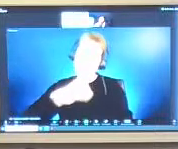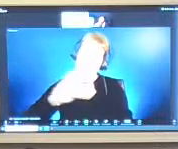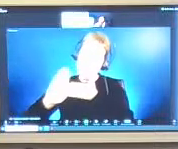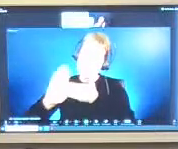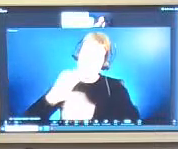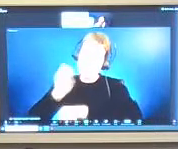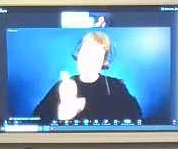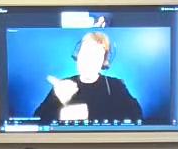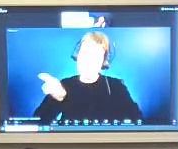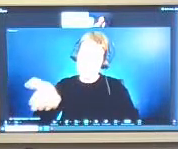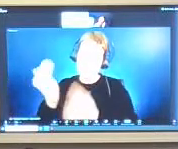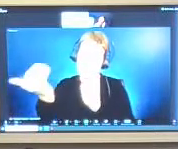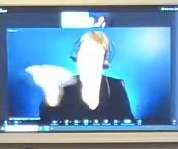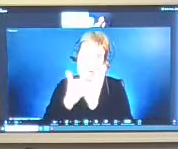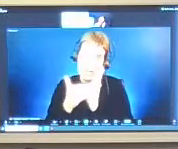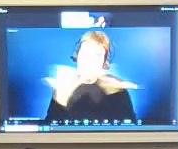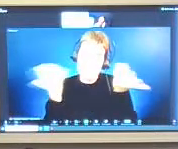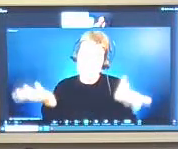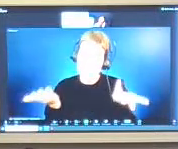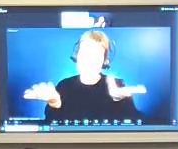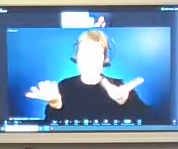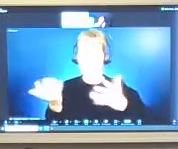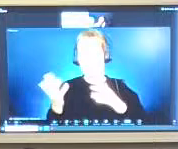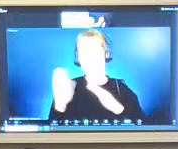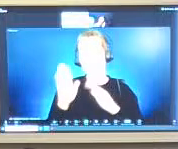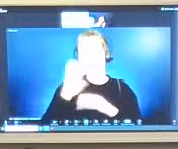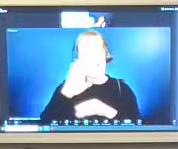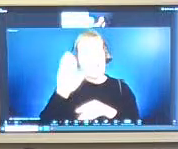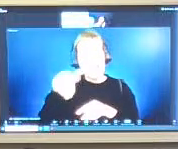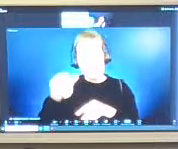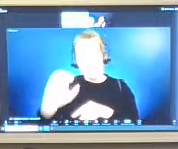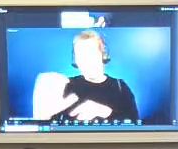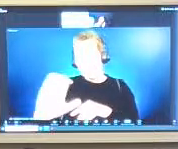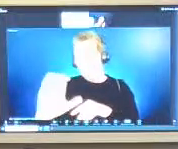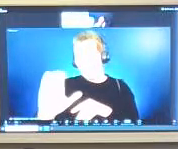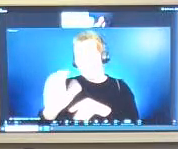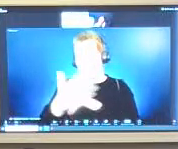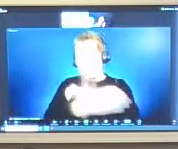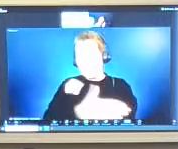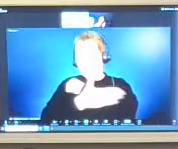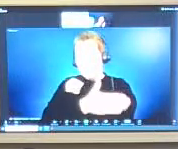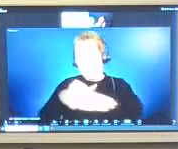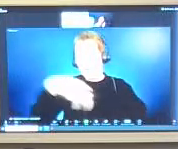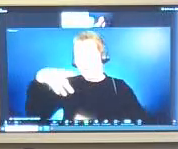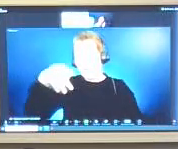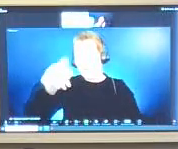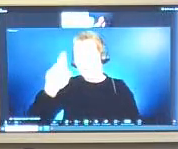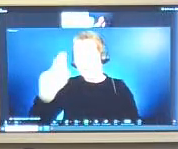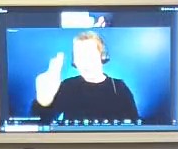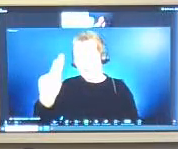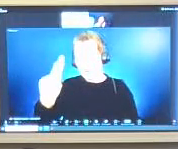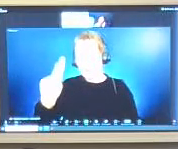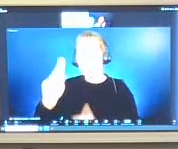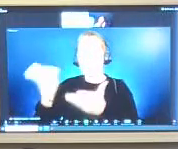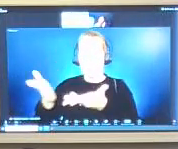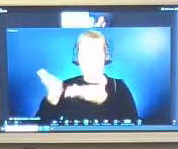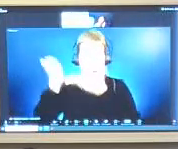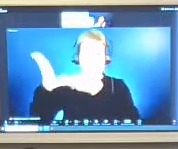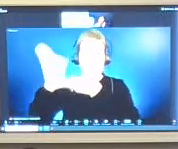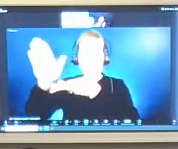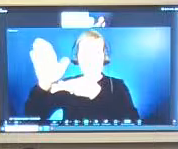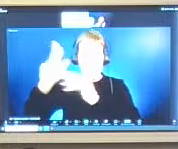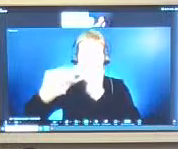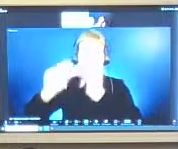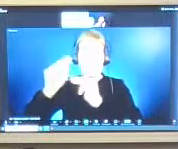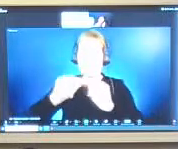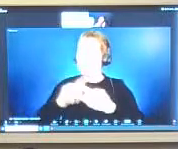I know that Charleston County Parks offered their facility as well. But they're okay doing it anywhere.